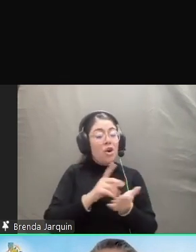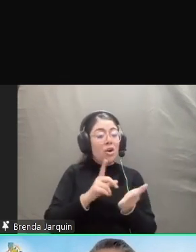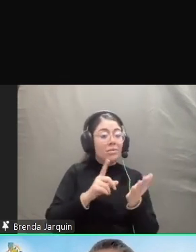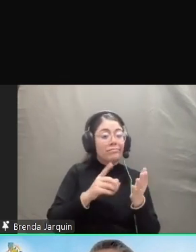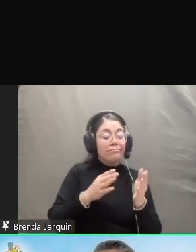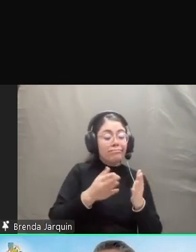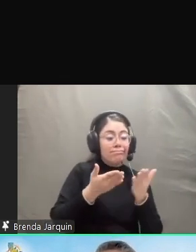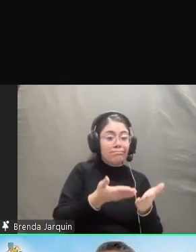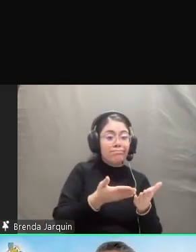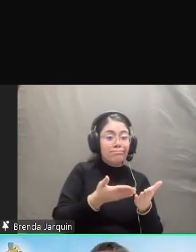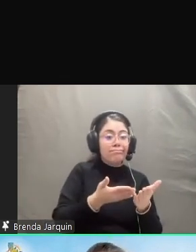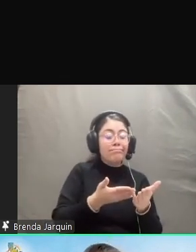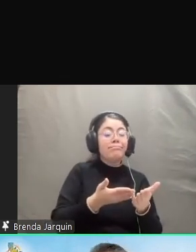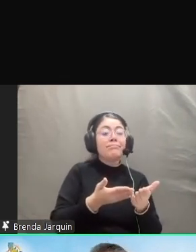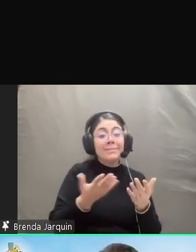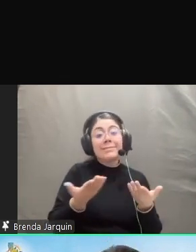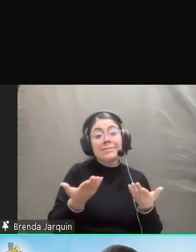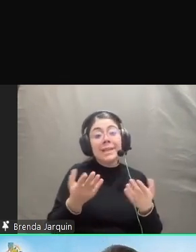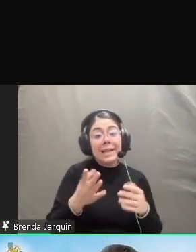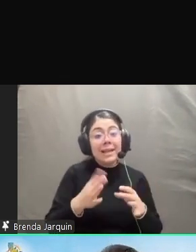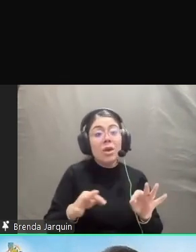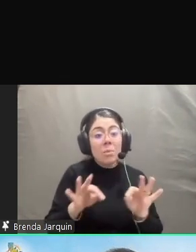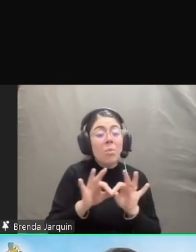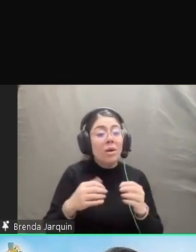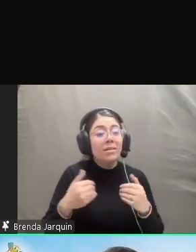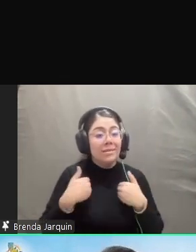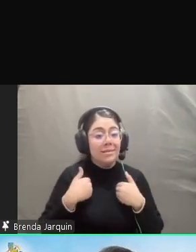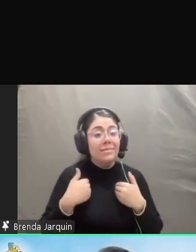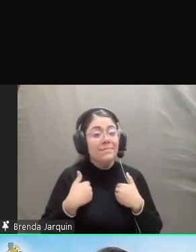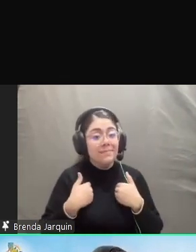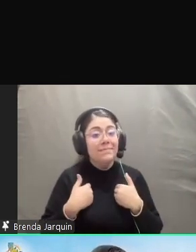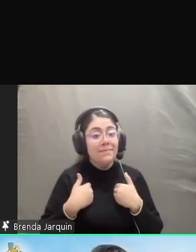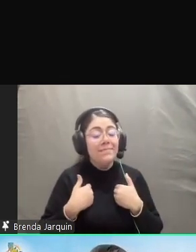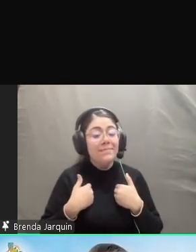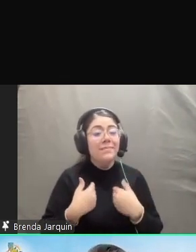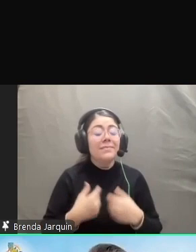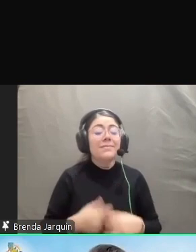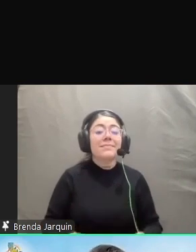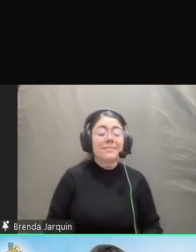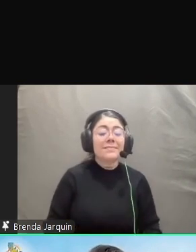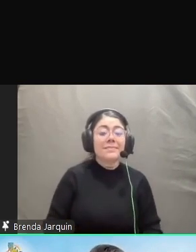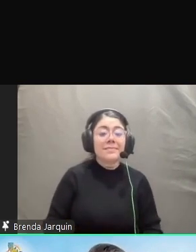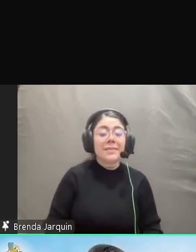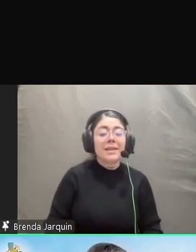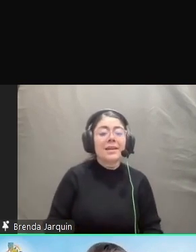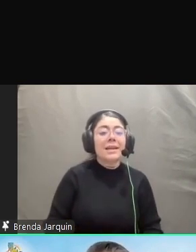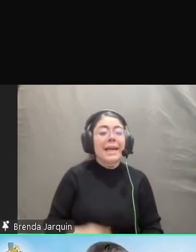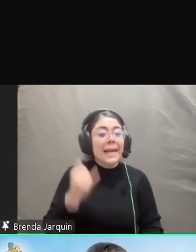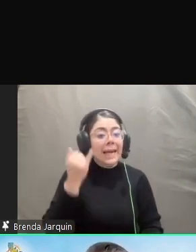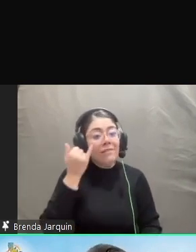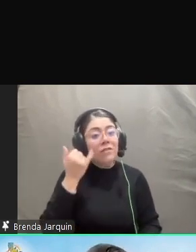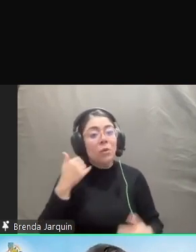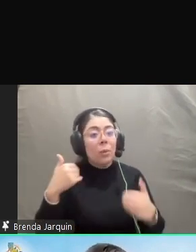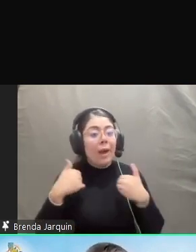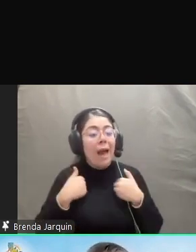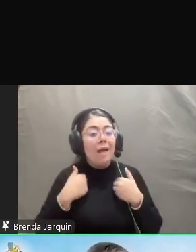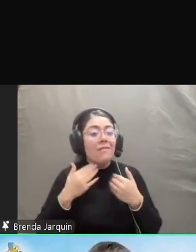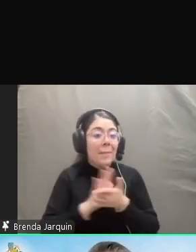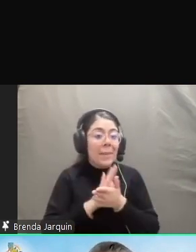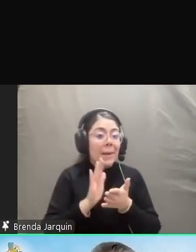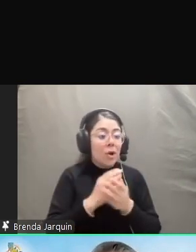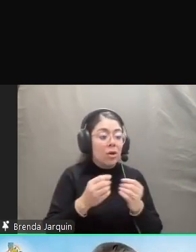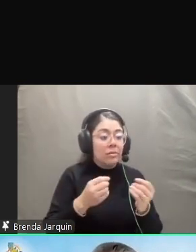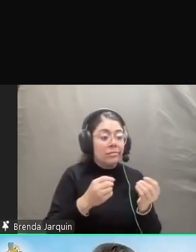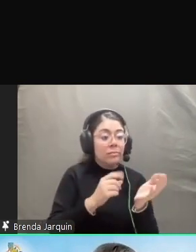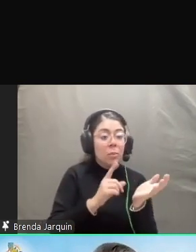no centric on the you do, we do, but just a document that's positively focused on advancing the collaborative